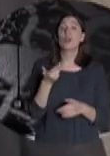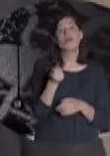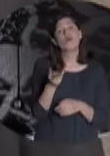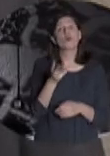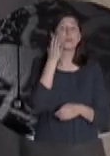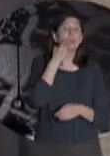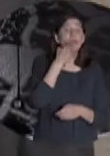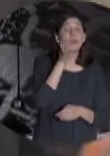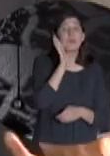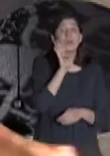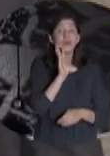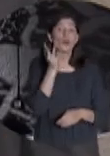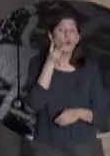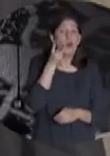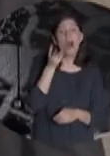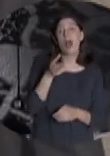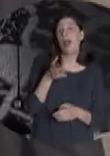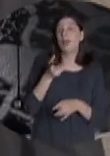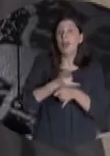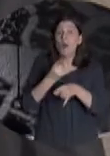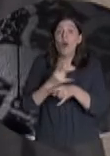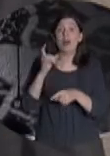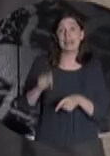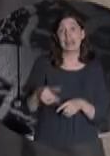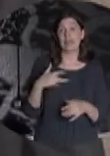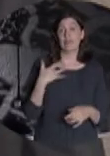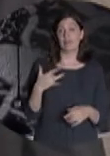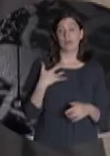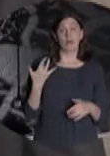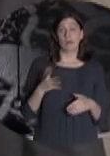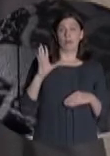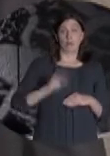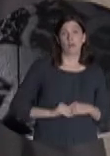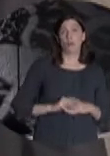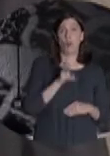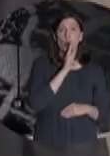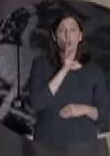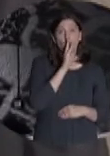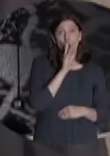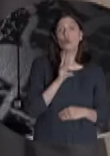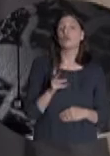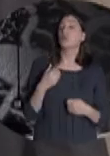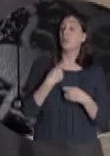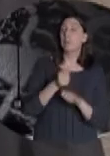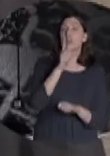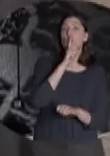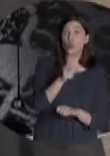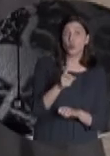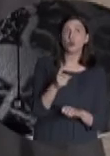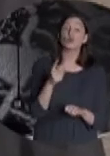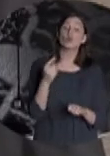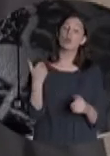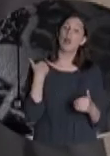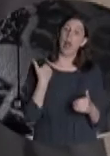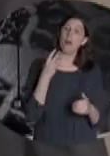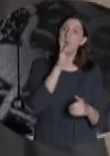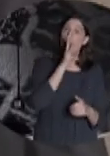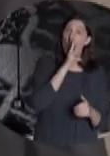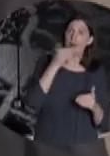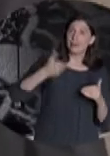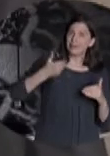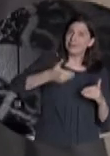alcoholic drinks, alcohol can also dry you out and kind of dehydrate you a little bit. So always make sure that you're mixing in a bottle of water here or